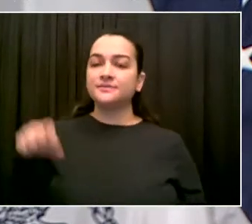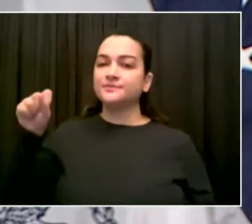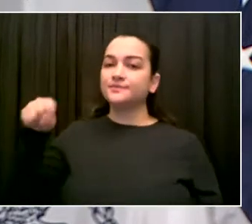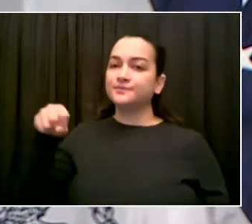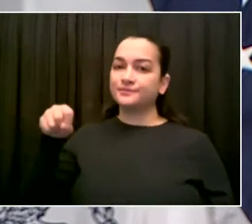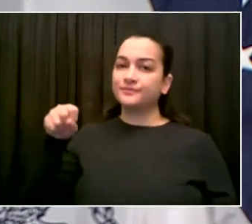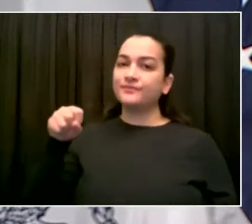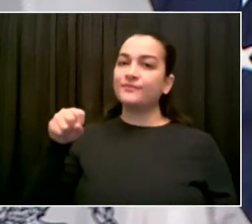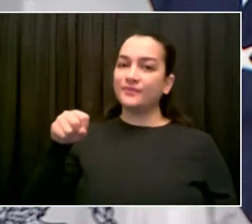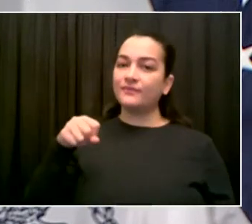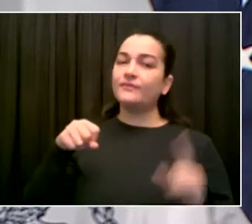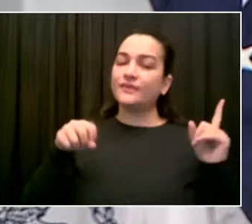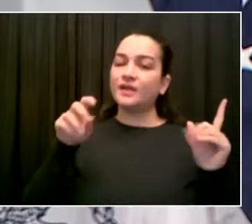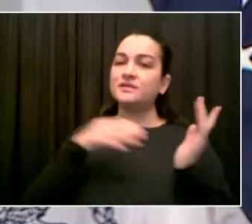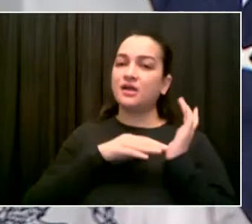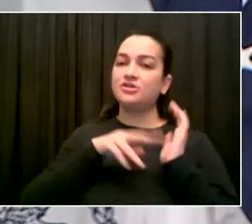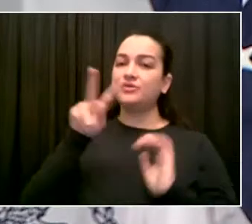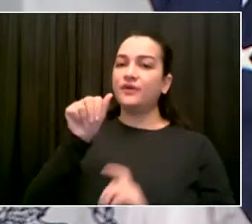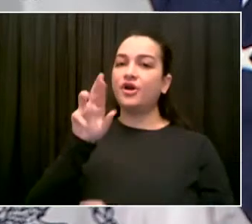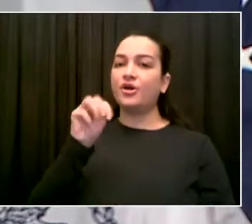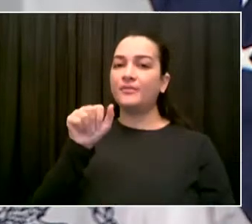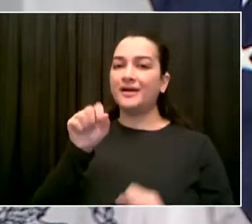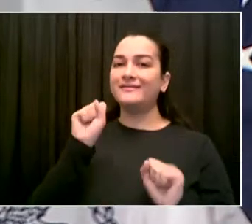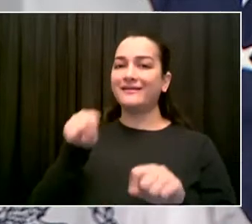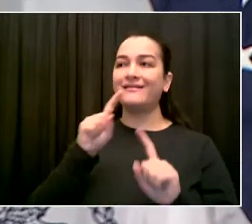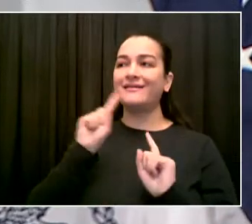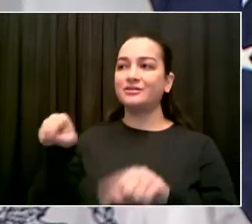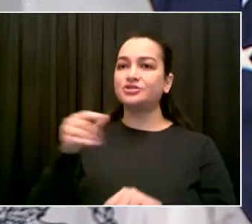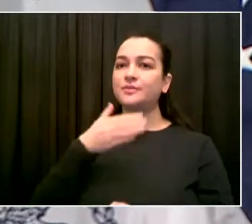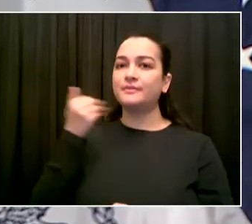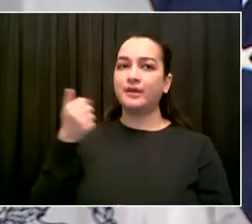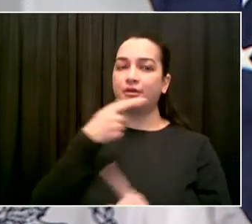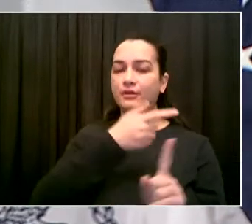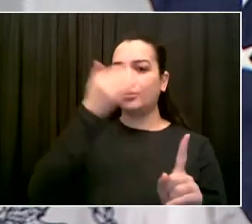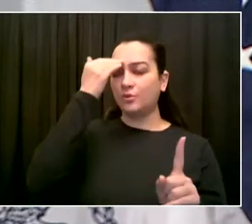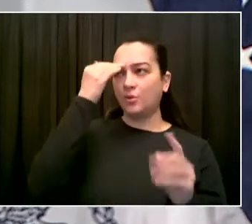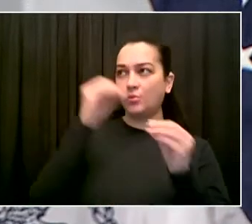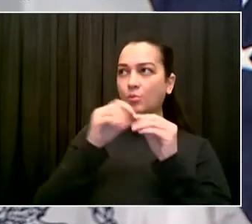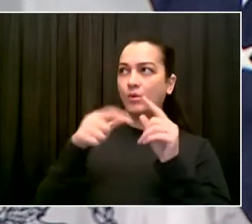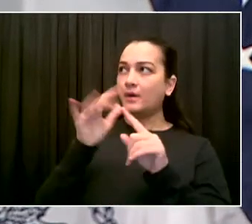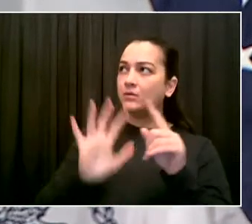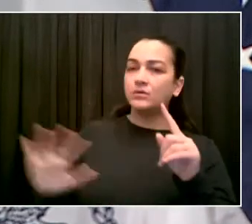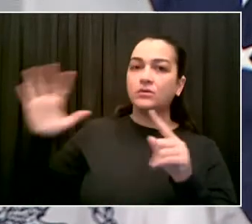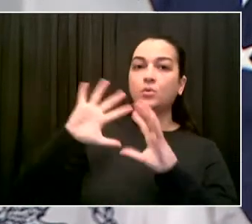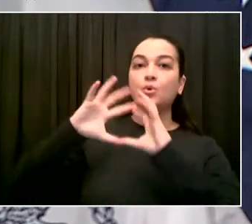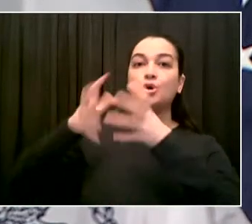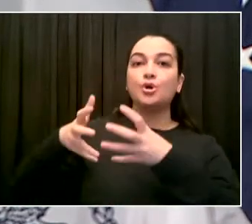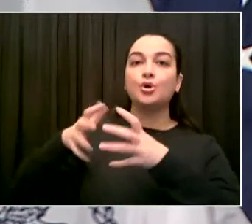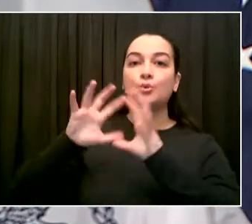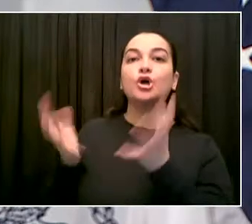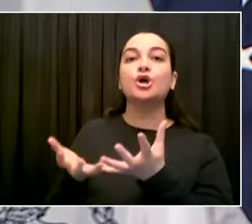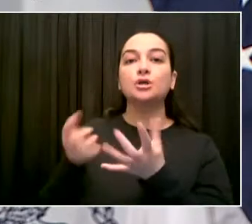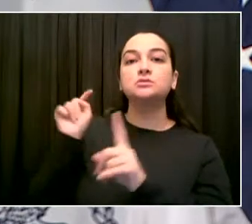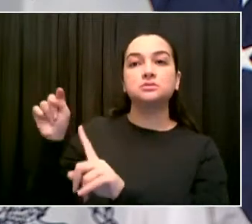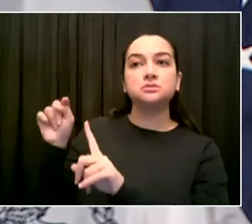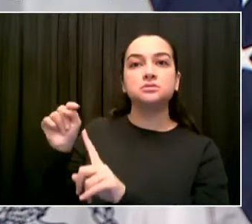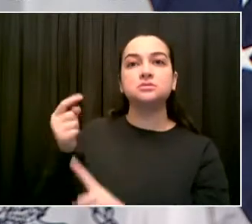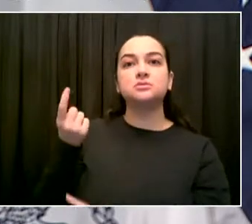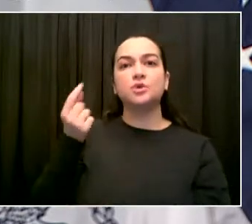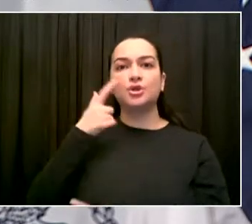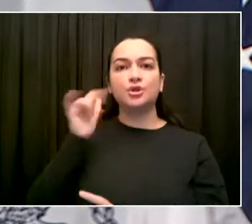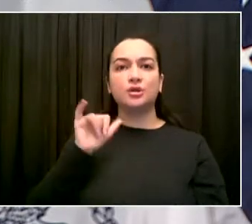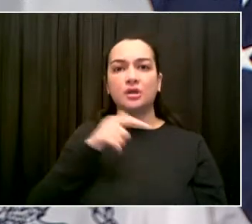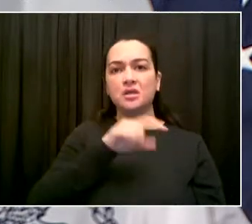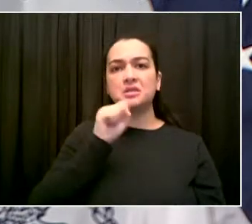City that have helped us to understand how to keep schools safe. So he can give you a sense of how we're looking at those trends and addressing them. Dr.